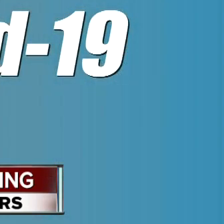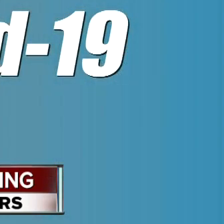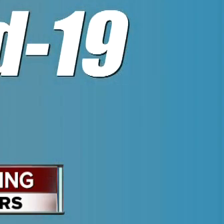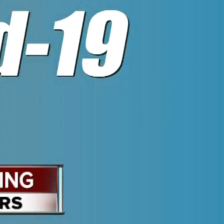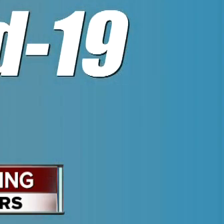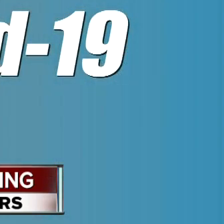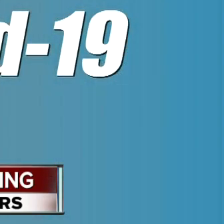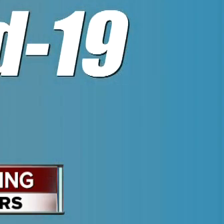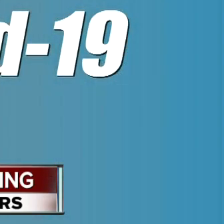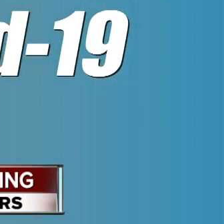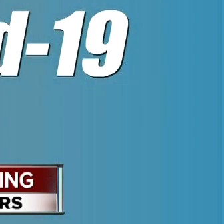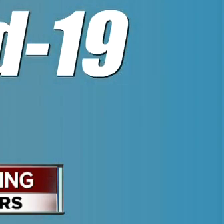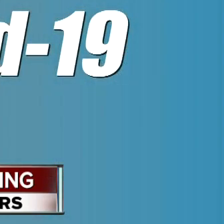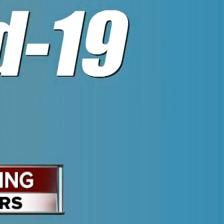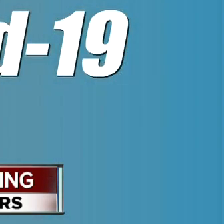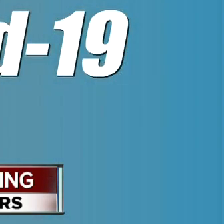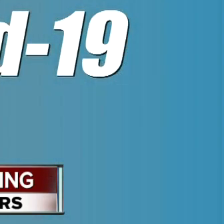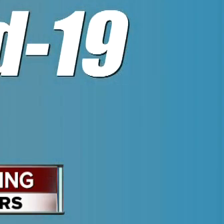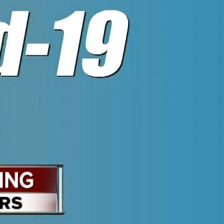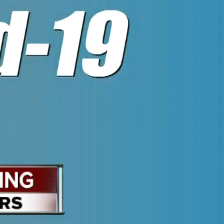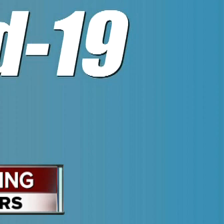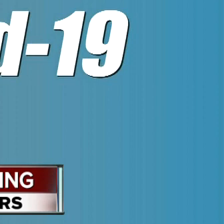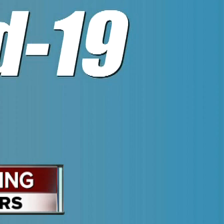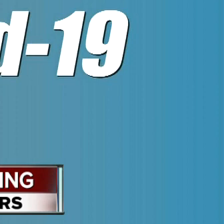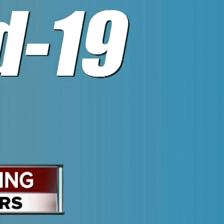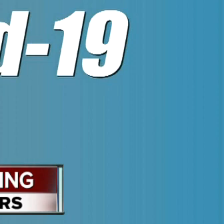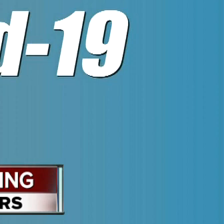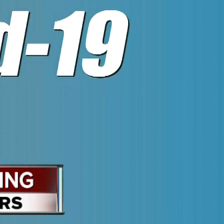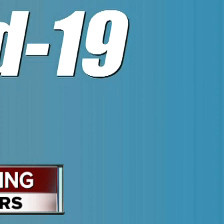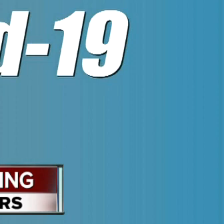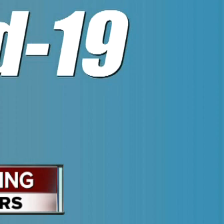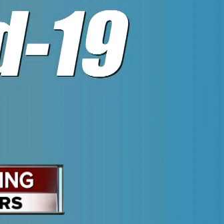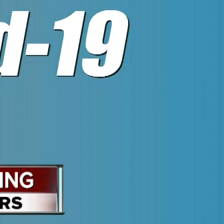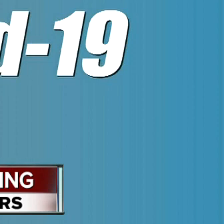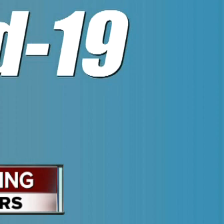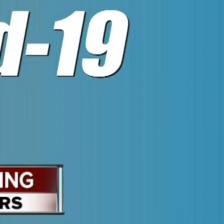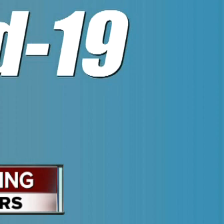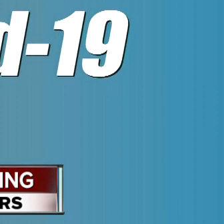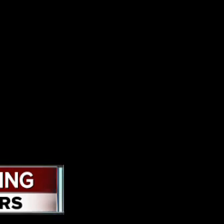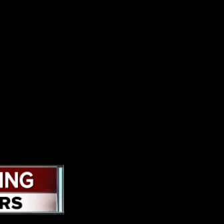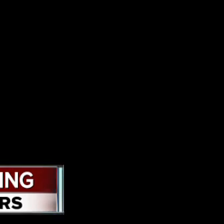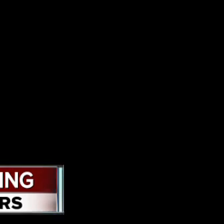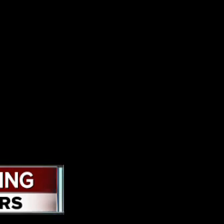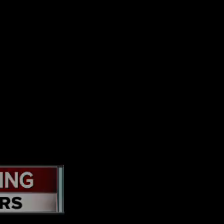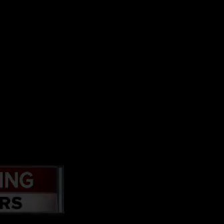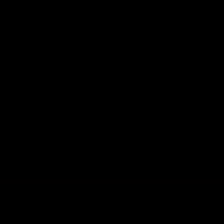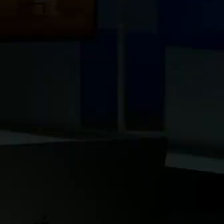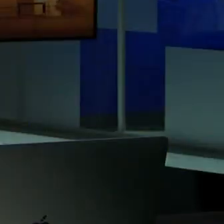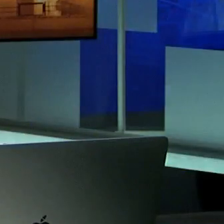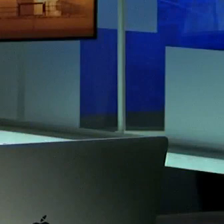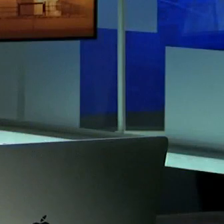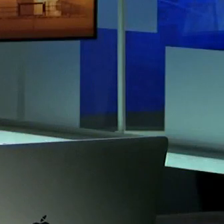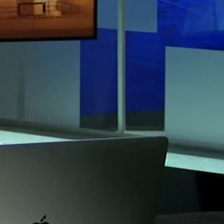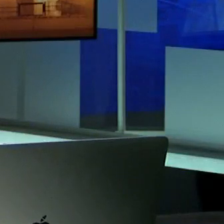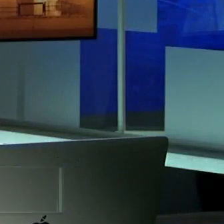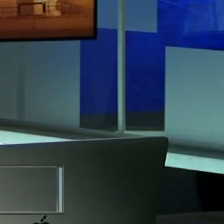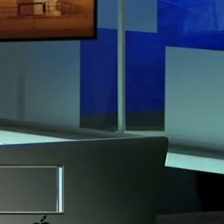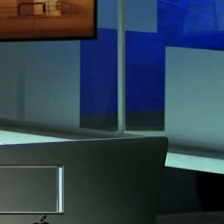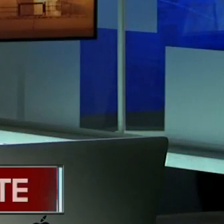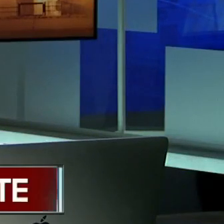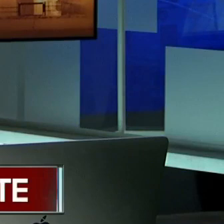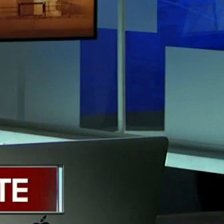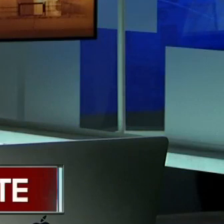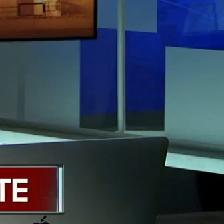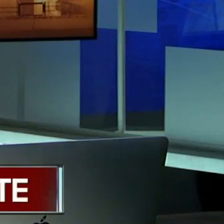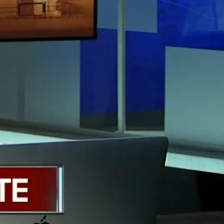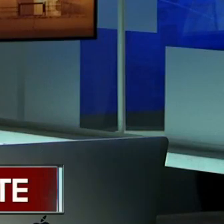And that concludes the live press conference from Kern Public Health this morning, reporting 5 new deaths among residents here in Kern County and over the past